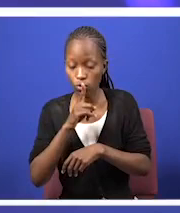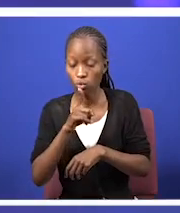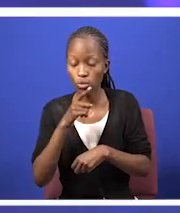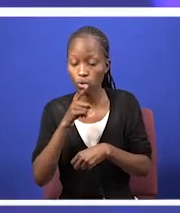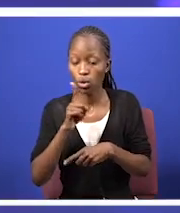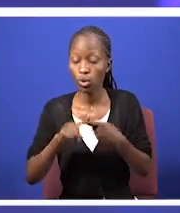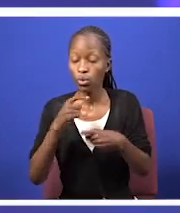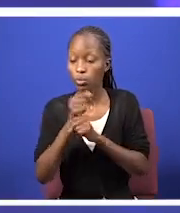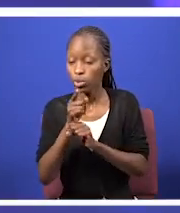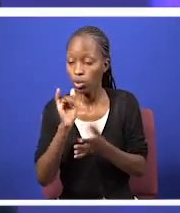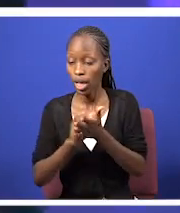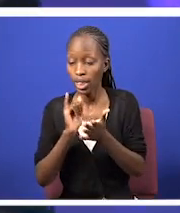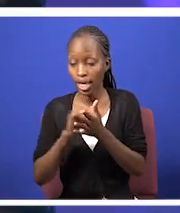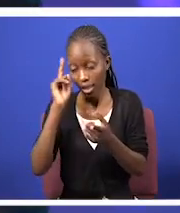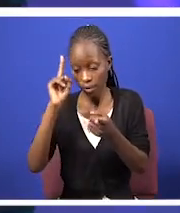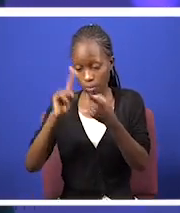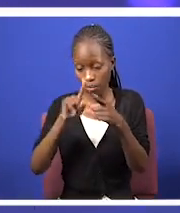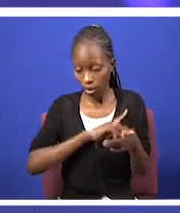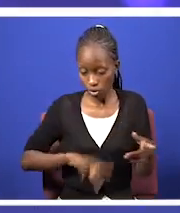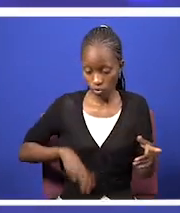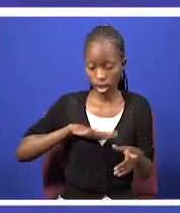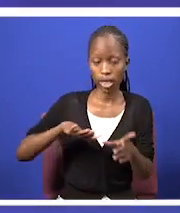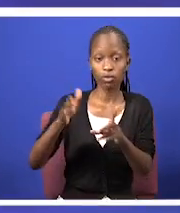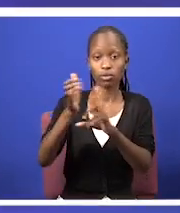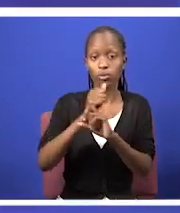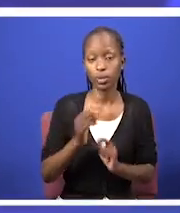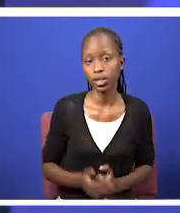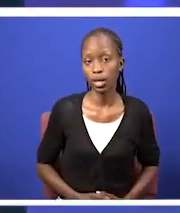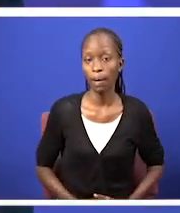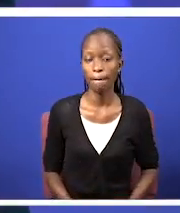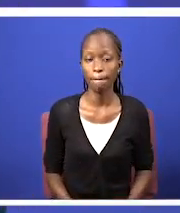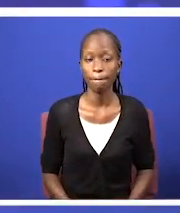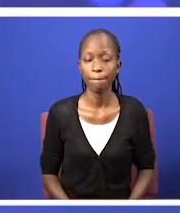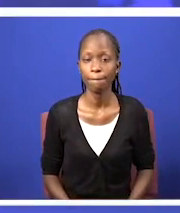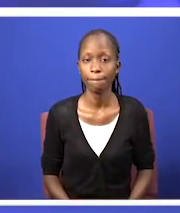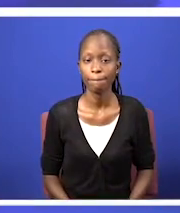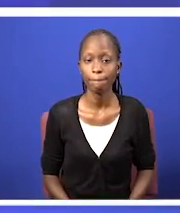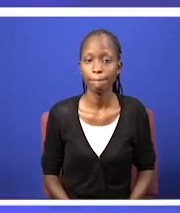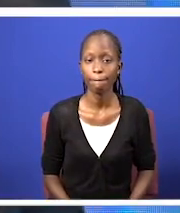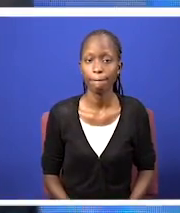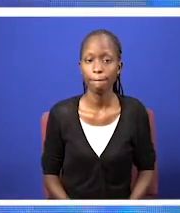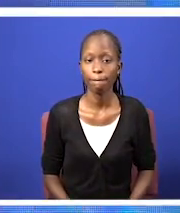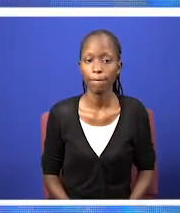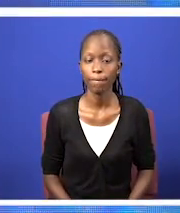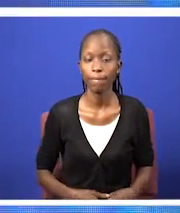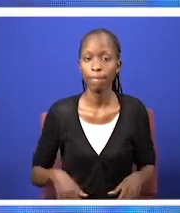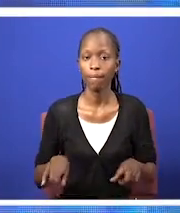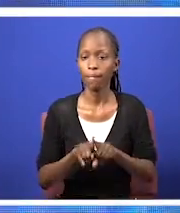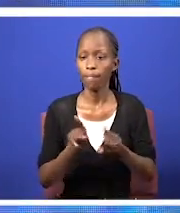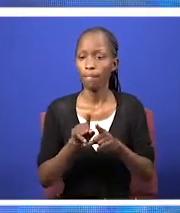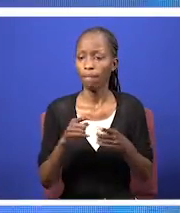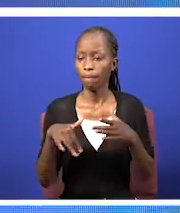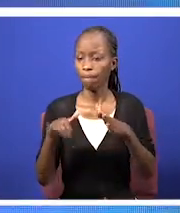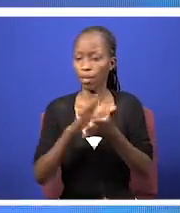in order to enact and fulfill the will and intent of the sovereign. In the same way, the Spirit